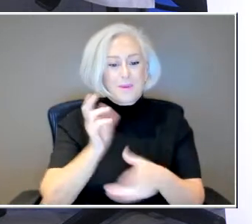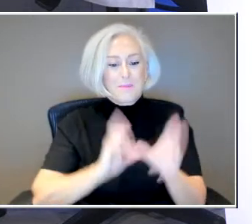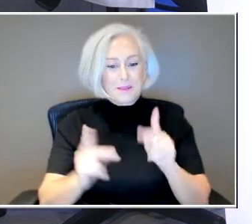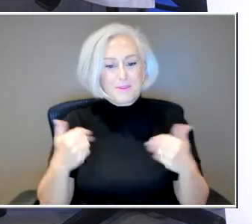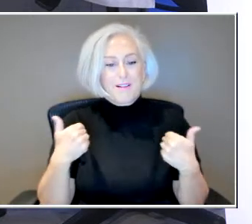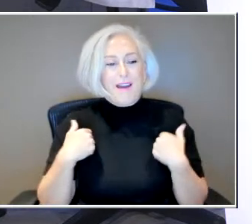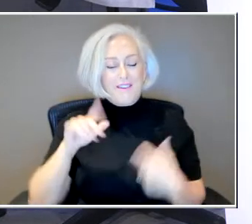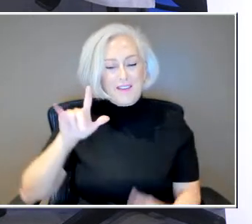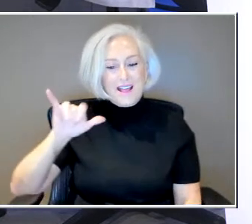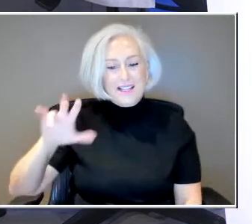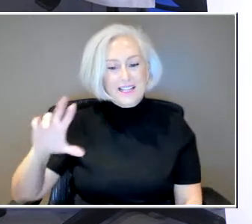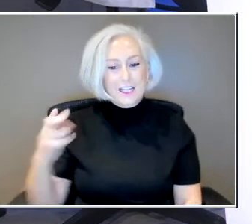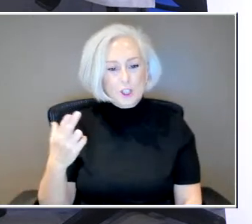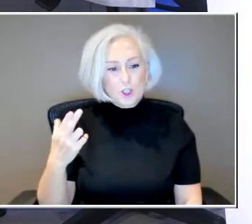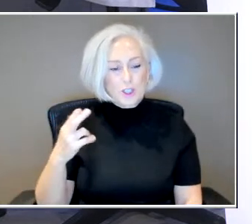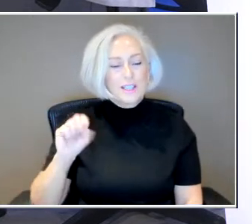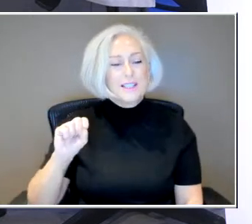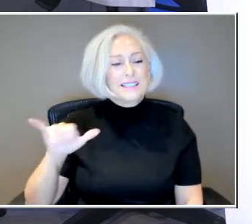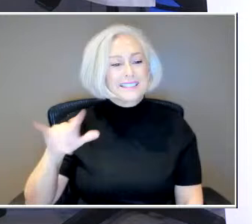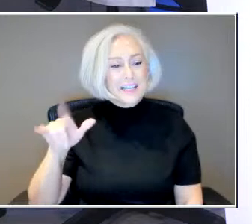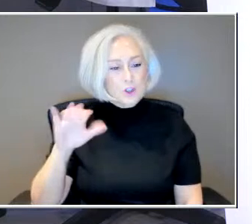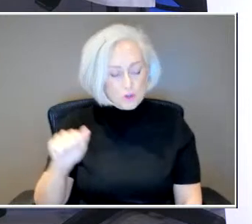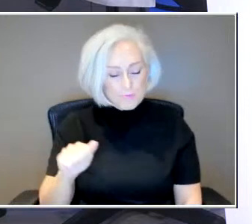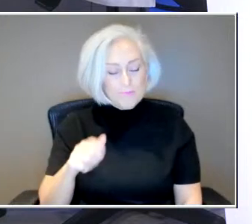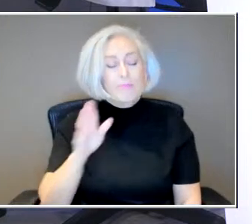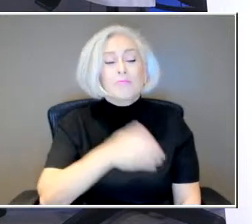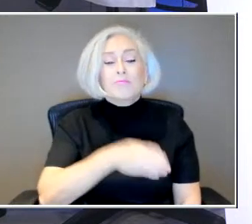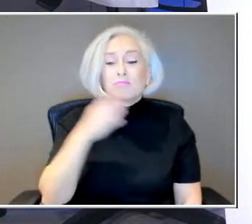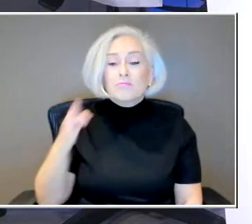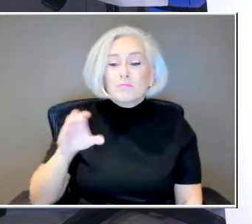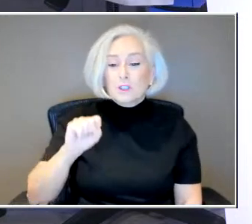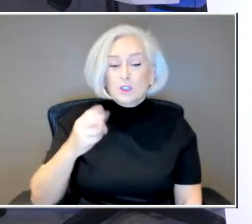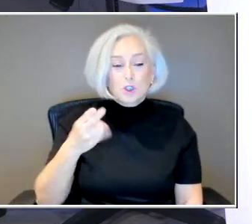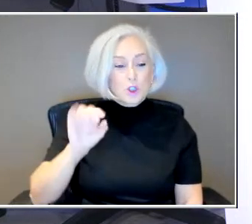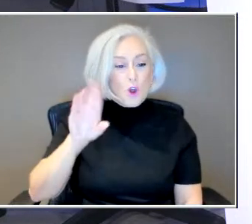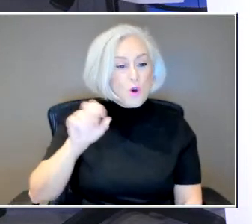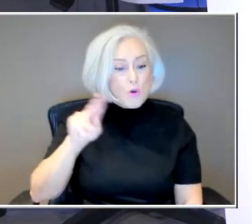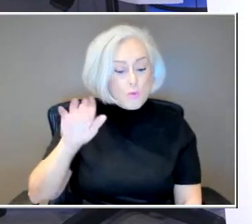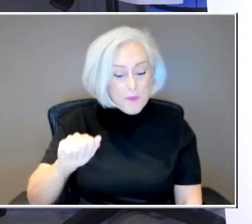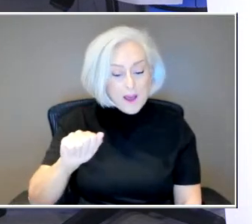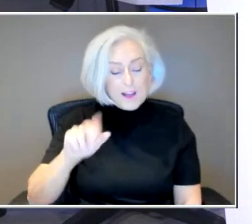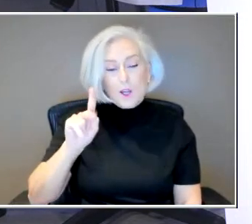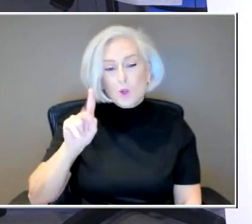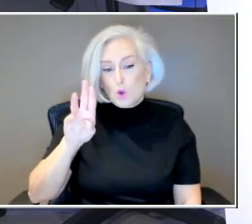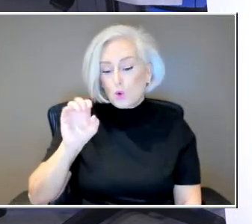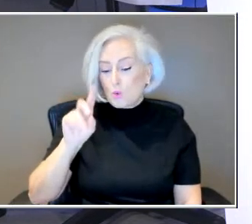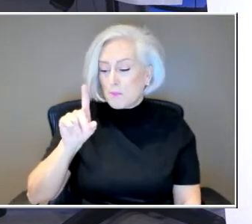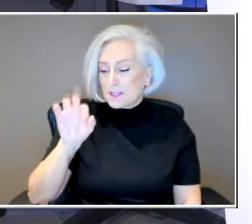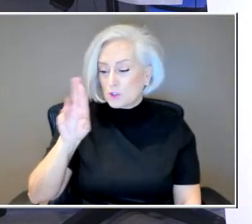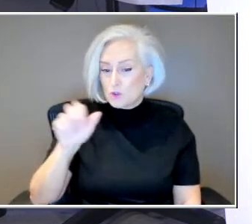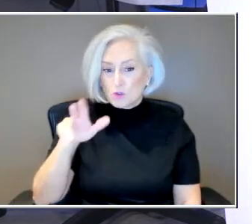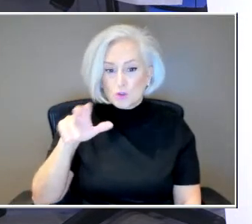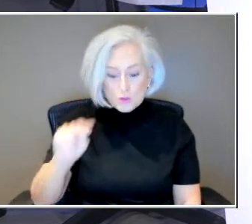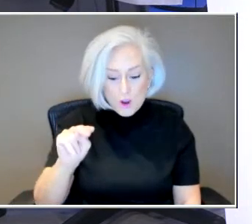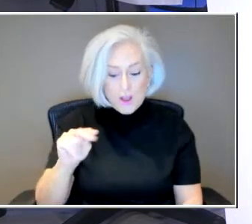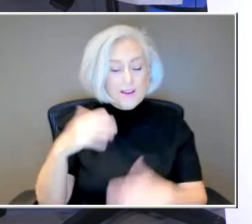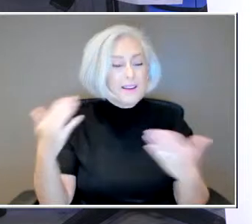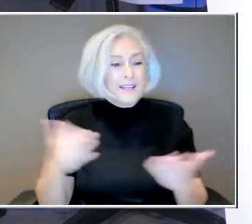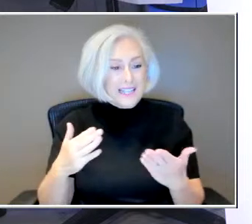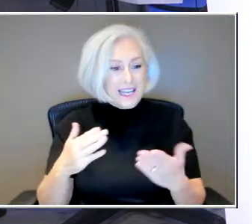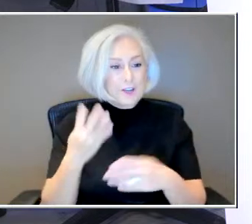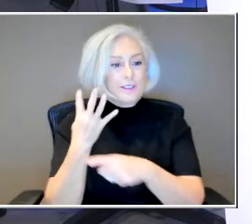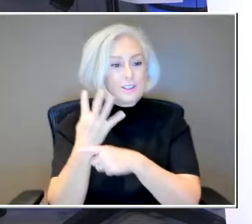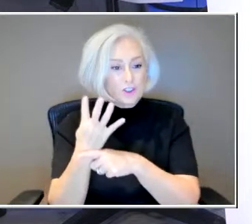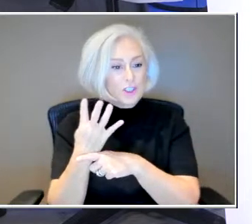have Shabana Kubendran, a genetic counselor and manager of the genetic counseling services here at the University of Kansas Health System. Always good to have